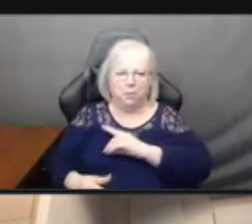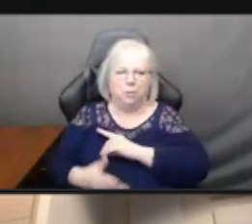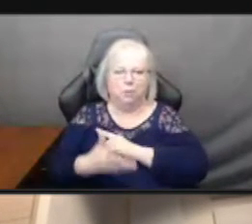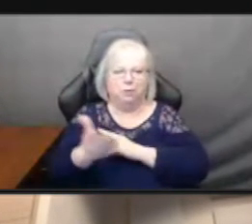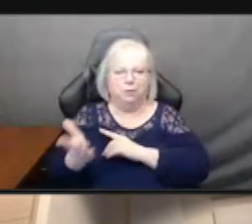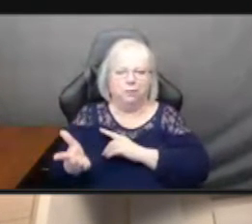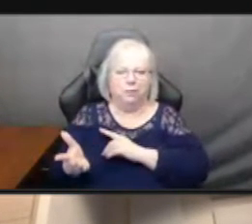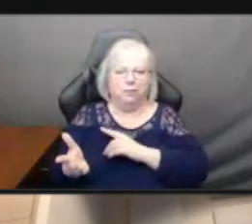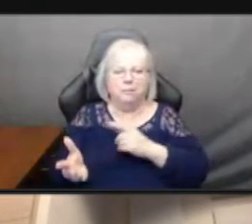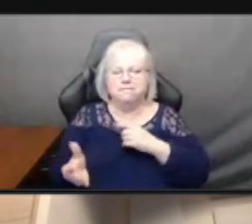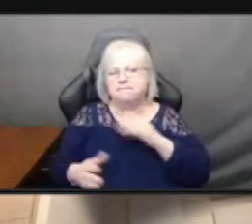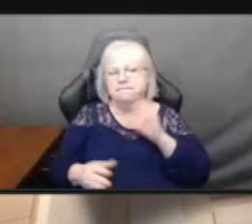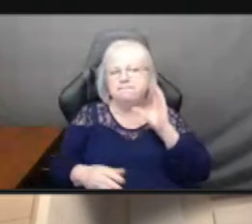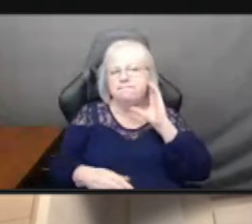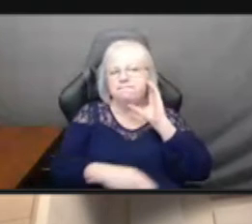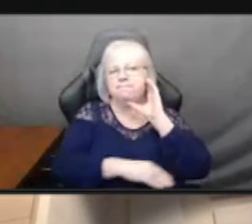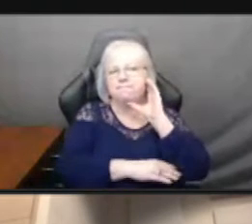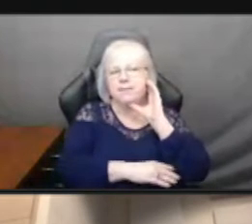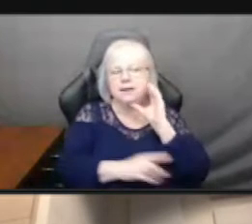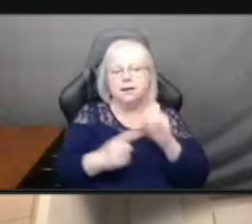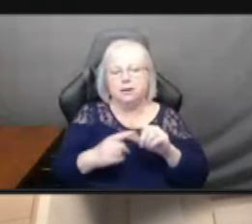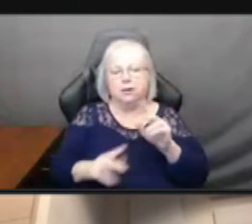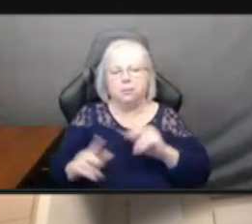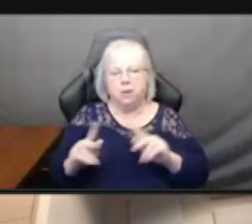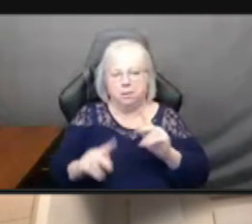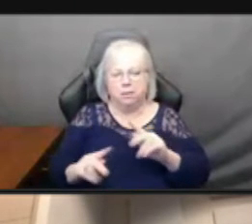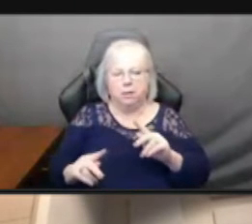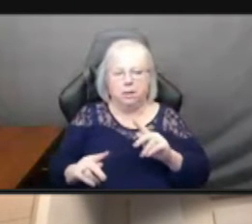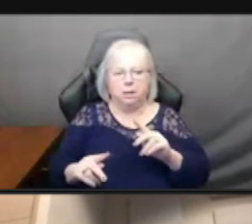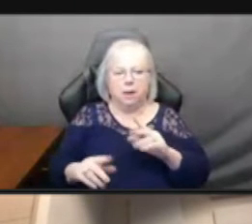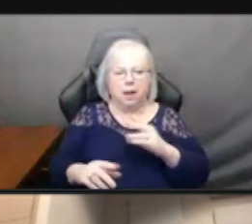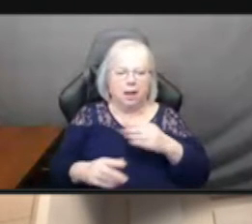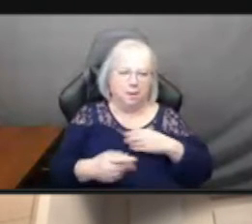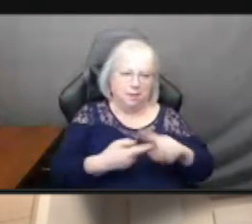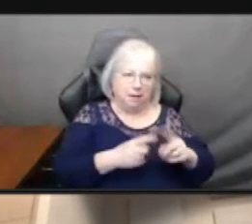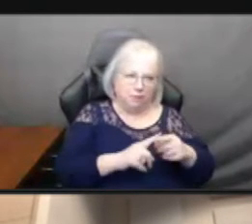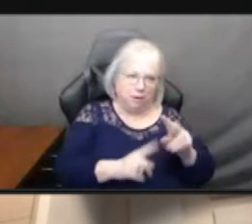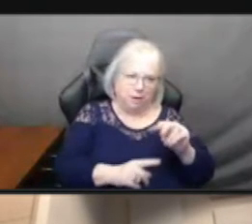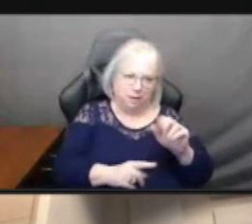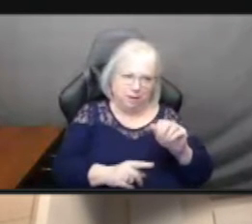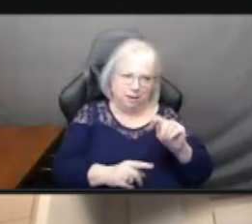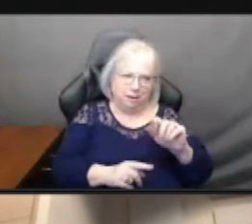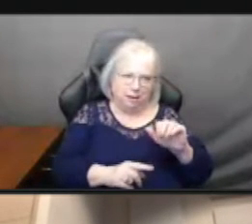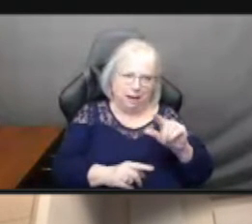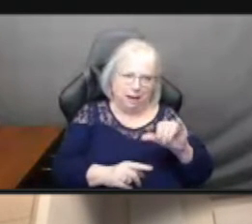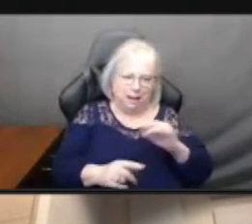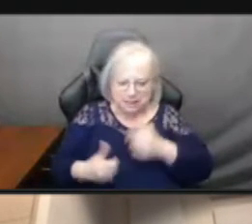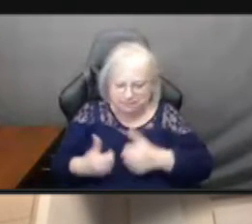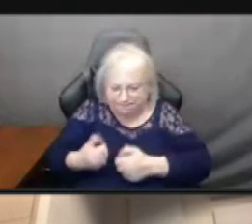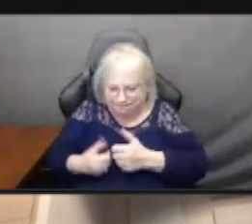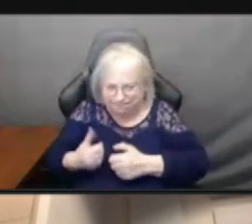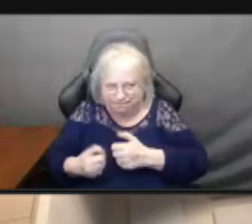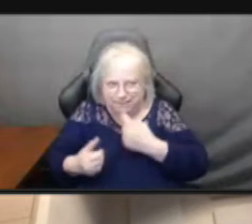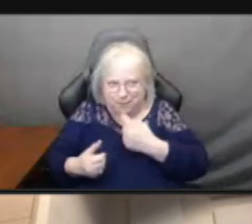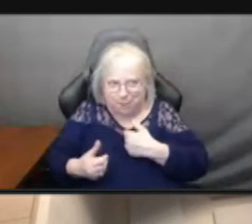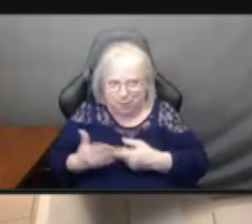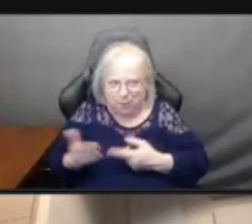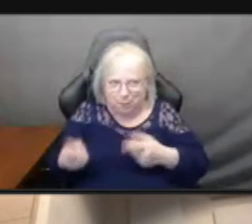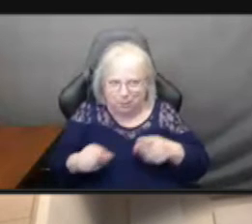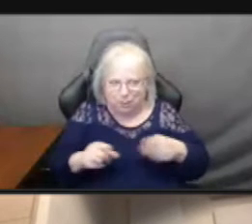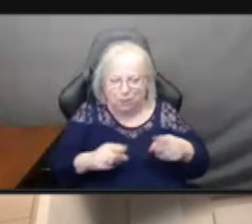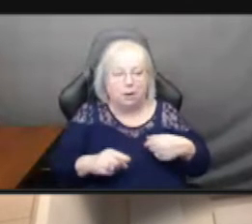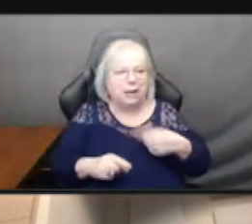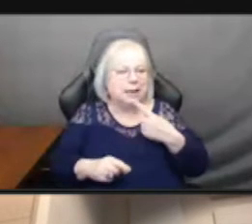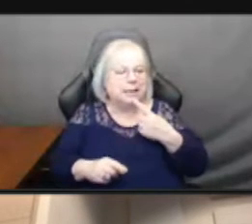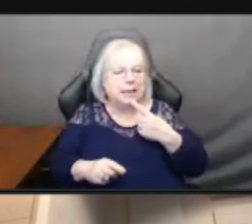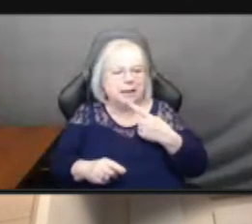I was listening to the people, and my friend Natalie, she texted me and she told me what was going on, and I said a